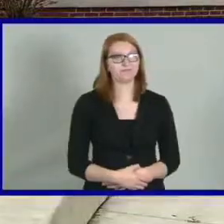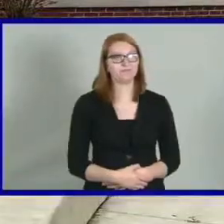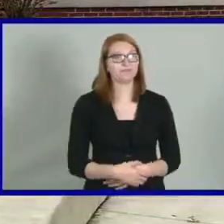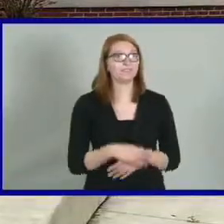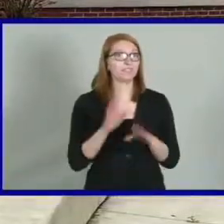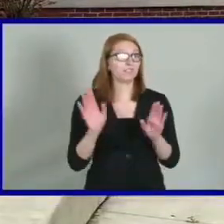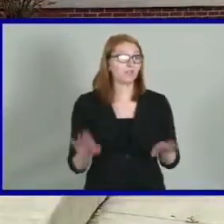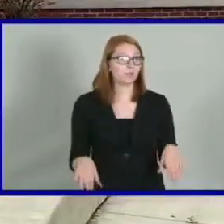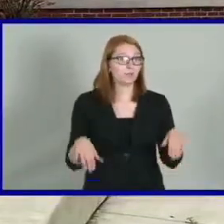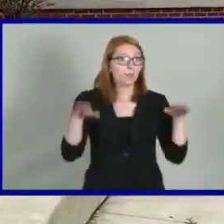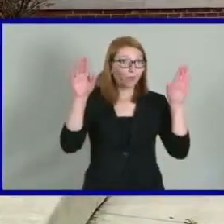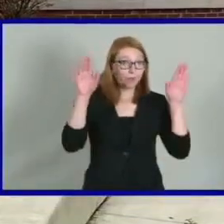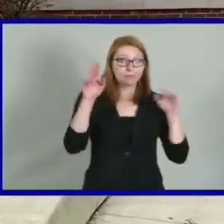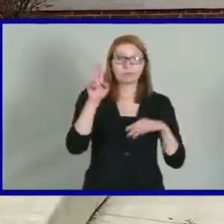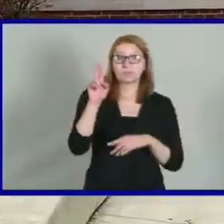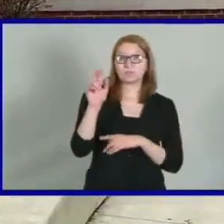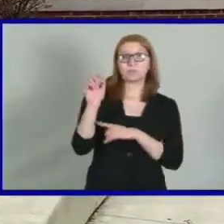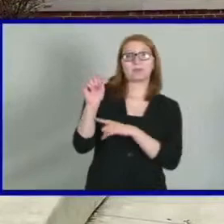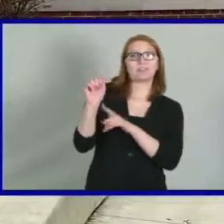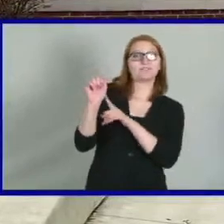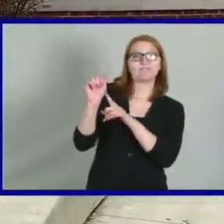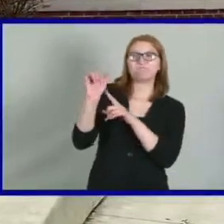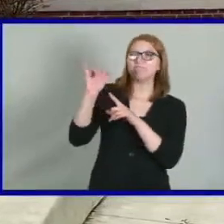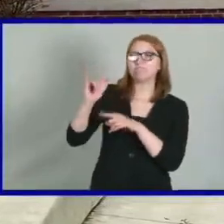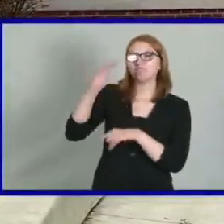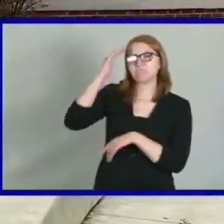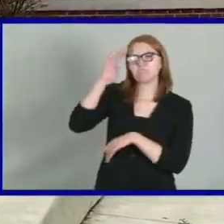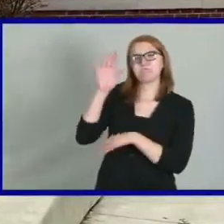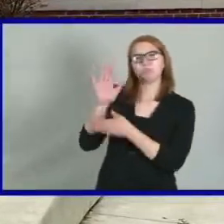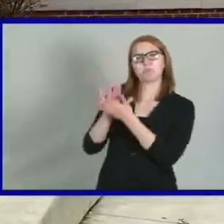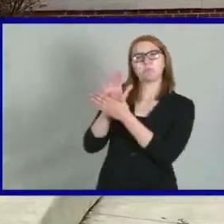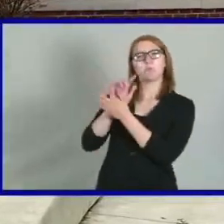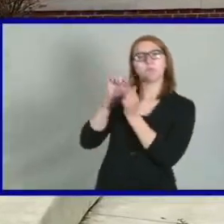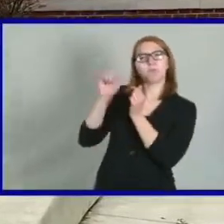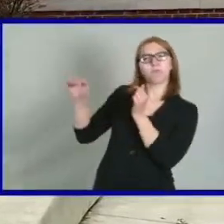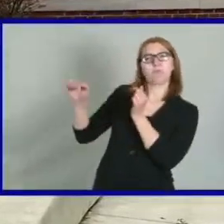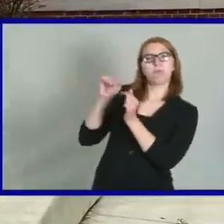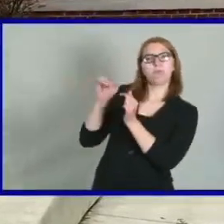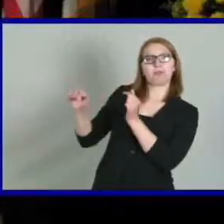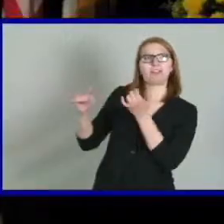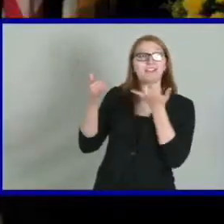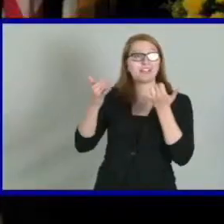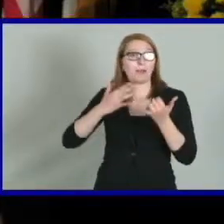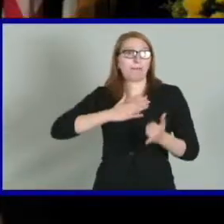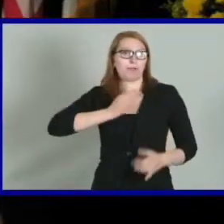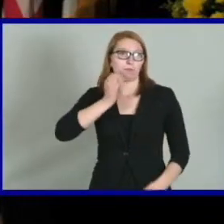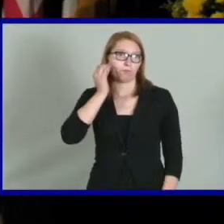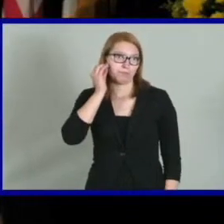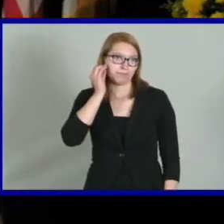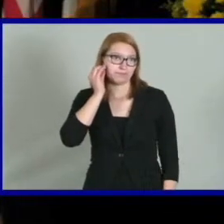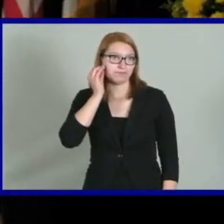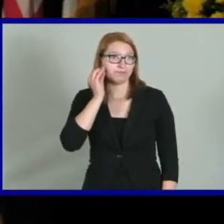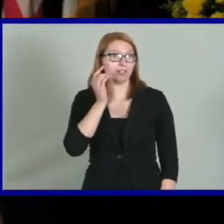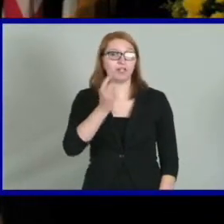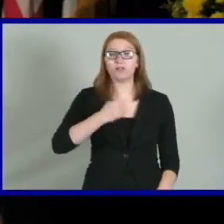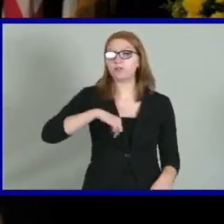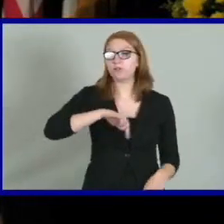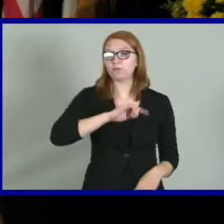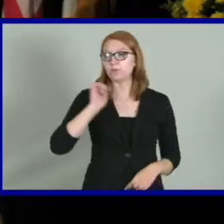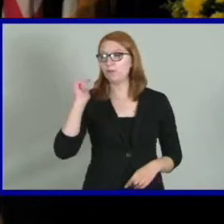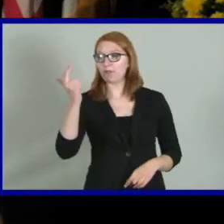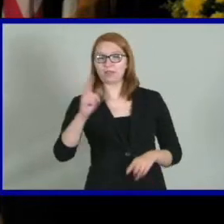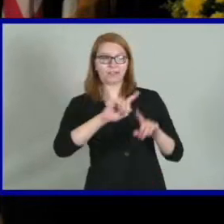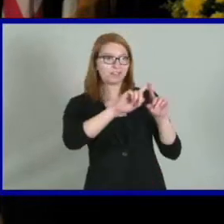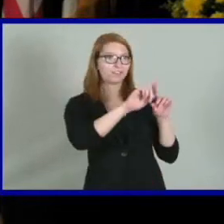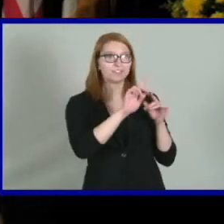Growing up, UA was just that school down the road. Now, UA is home. We all came from different cities, states, and